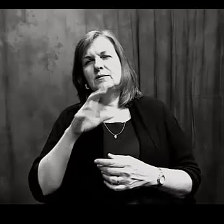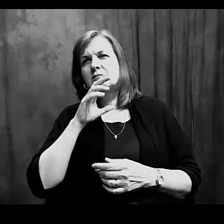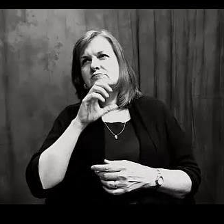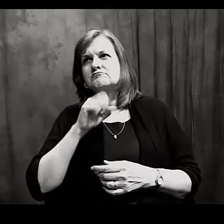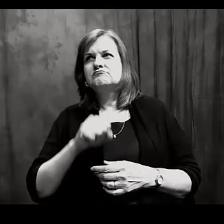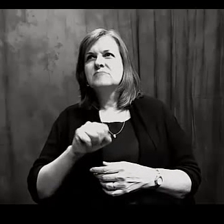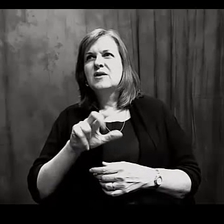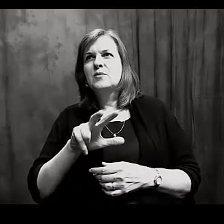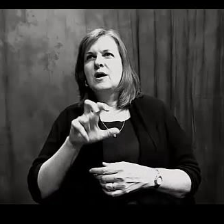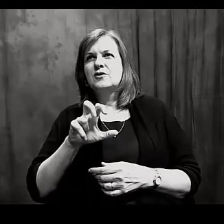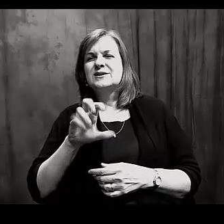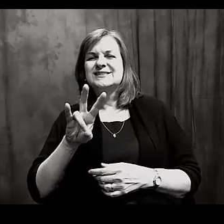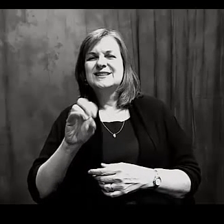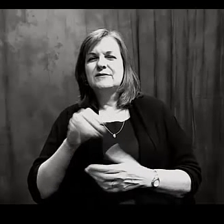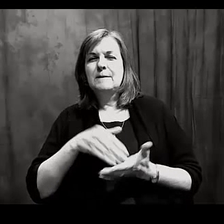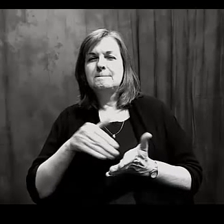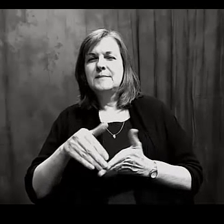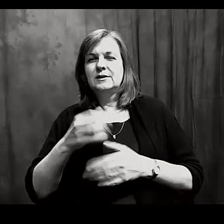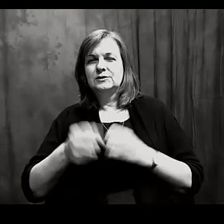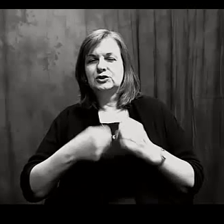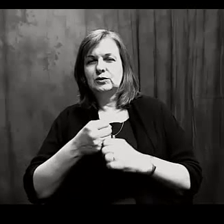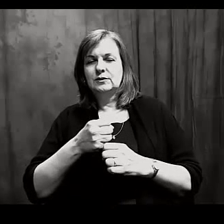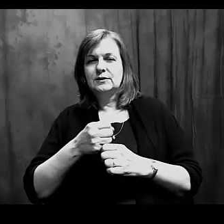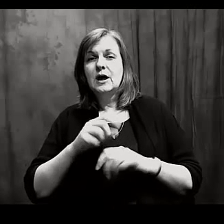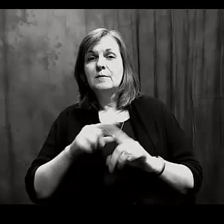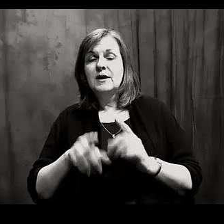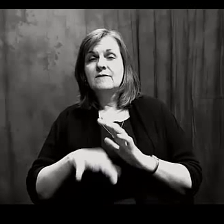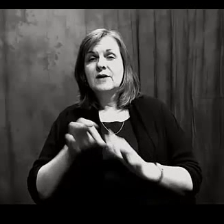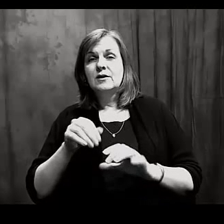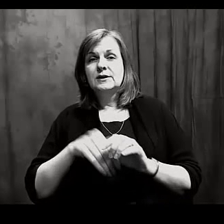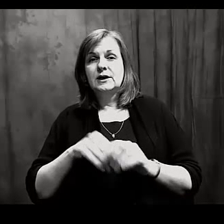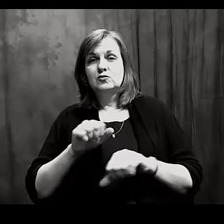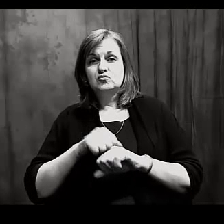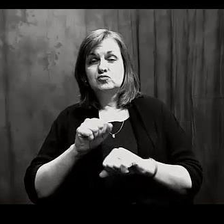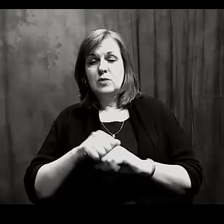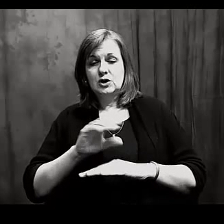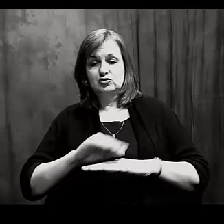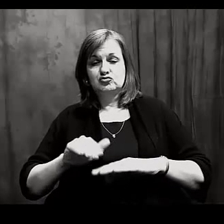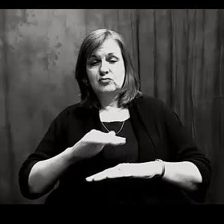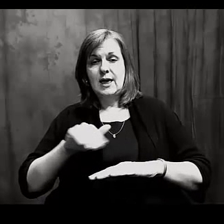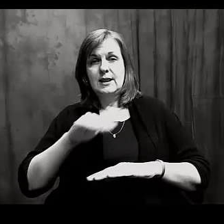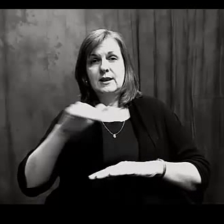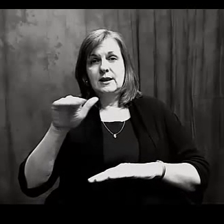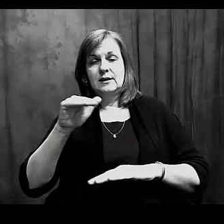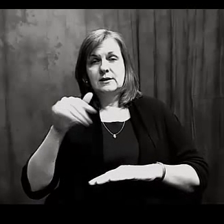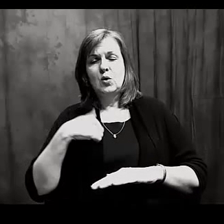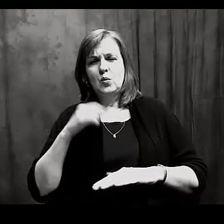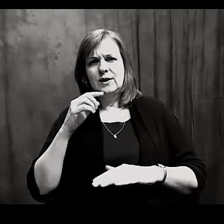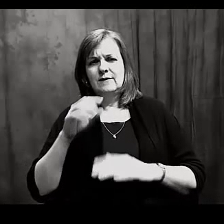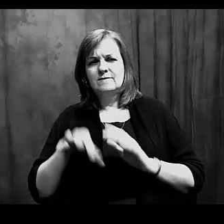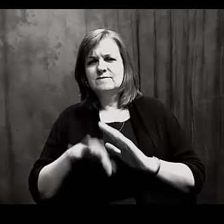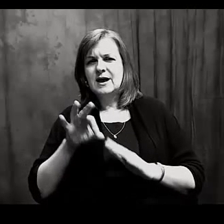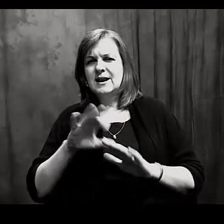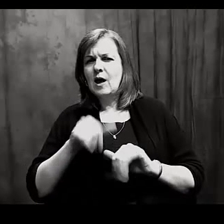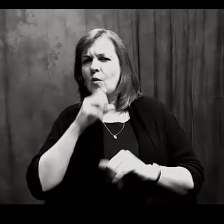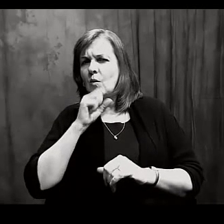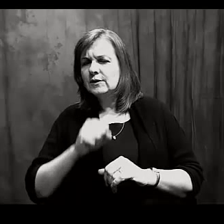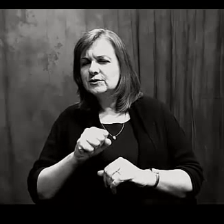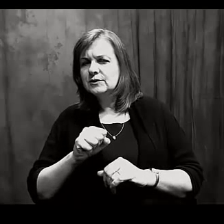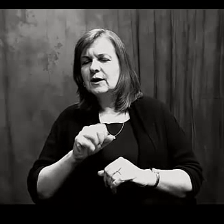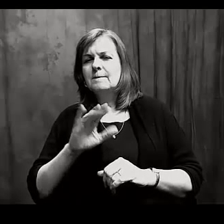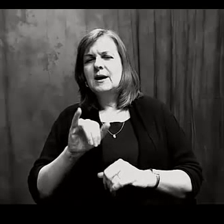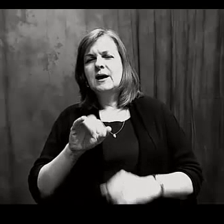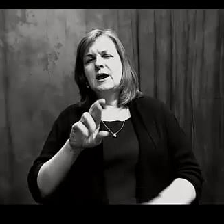one's about 370 million years old, but are often found in rock strata and are dated by a process known as